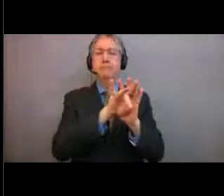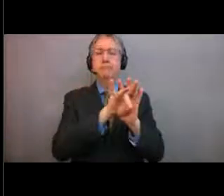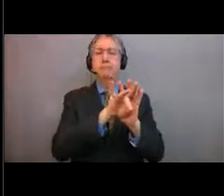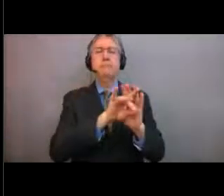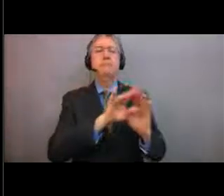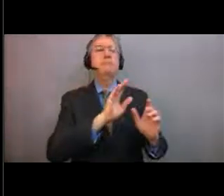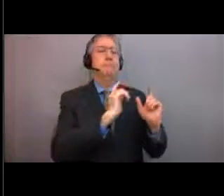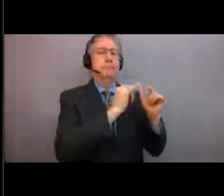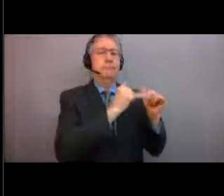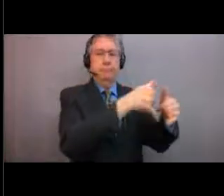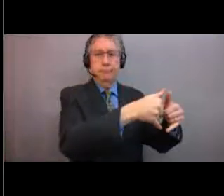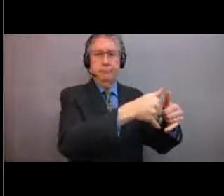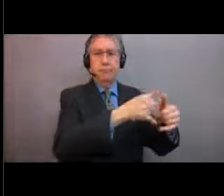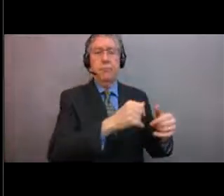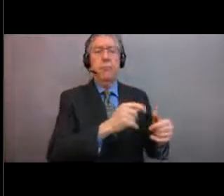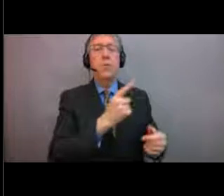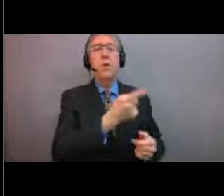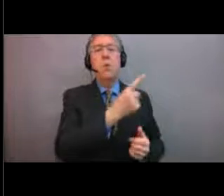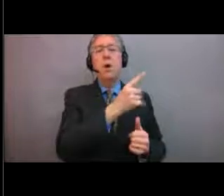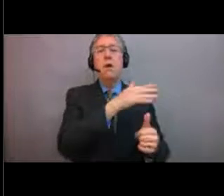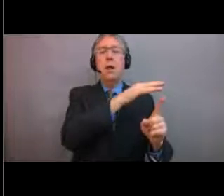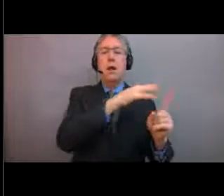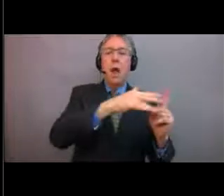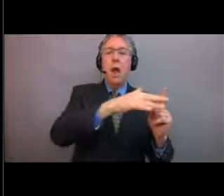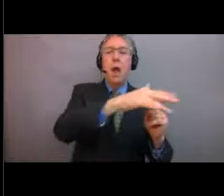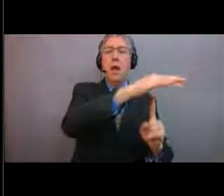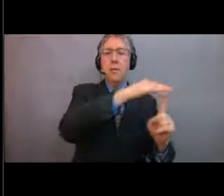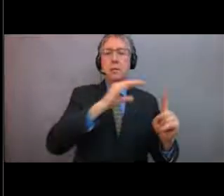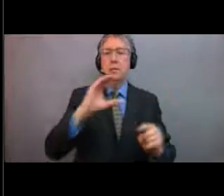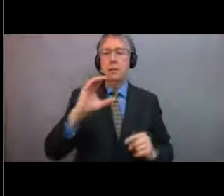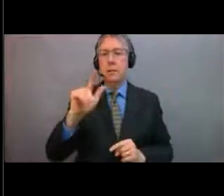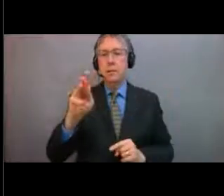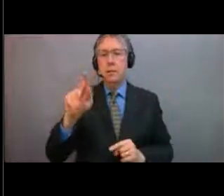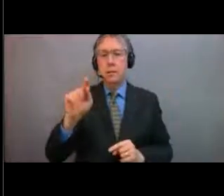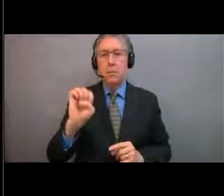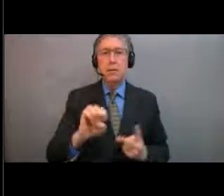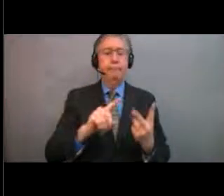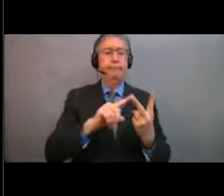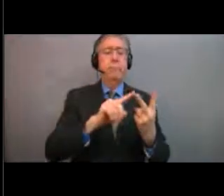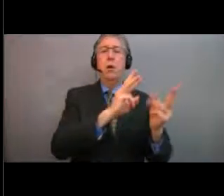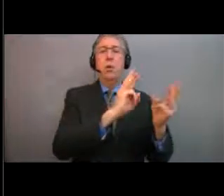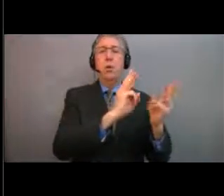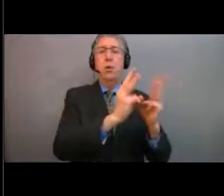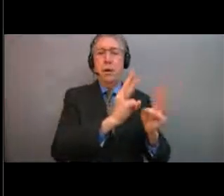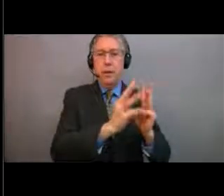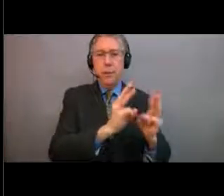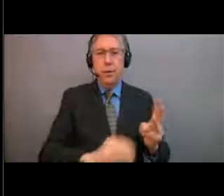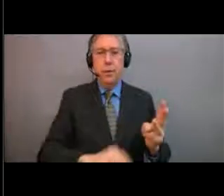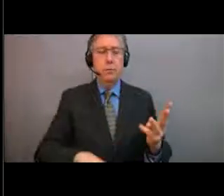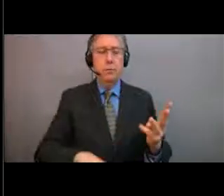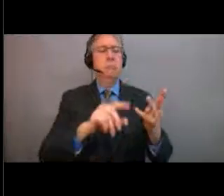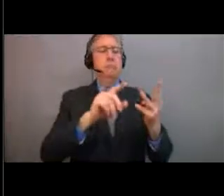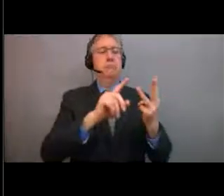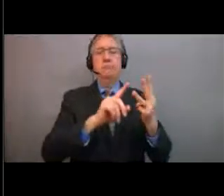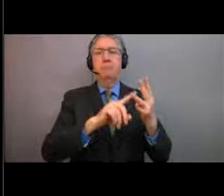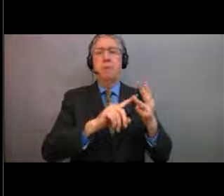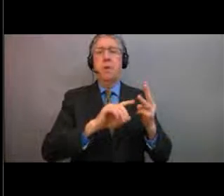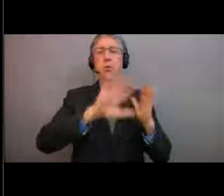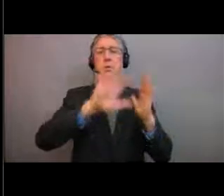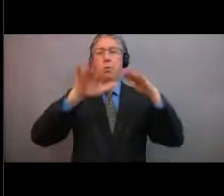awards, one in the climate paper category, one in weather, and one in oceans and Great